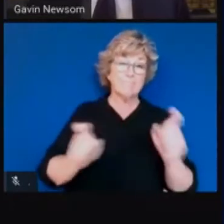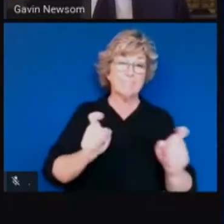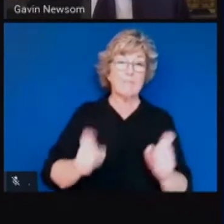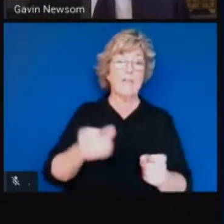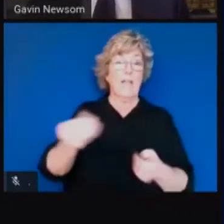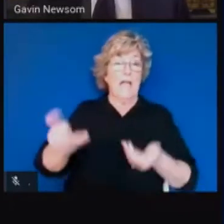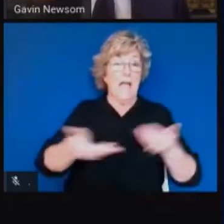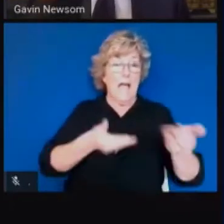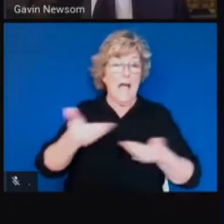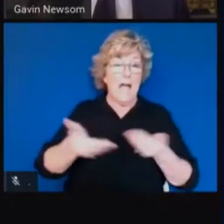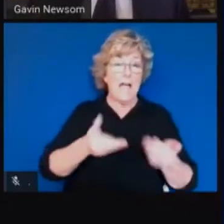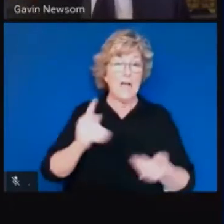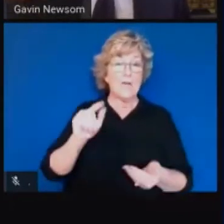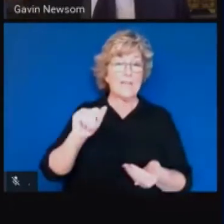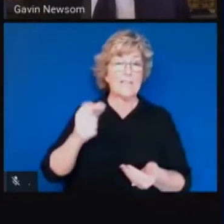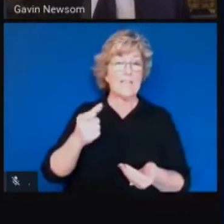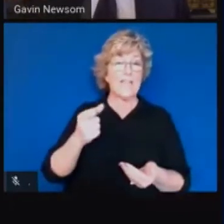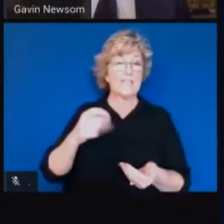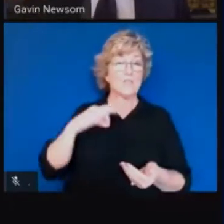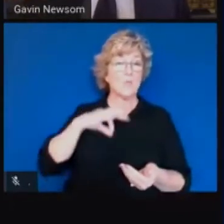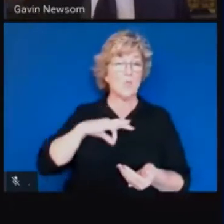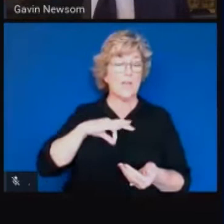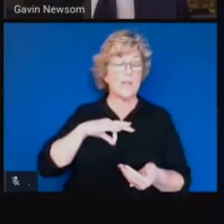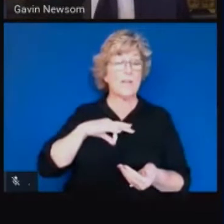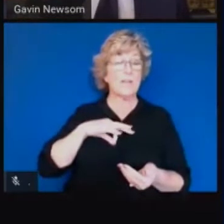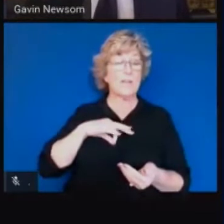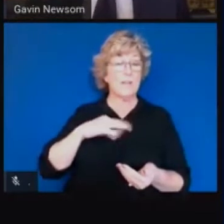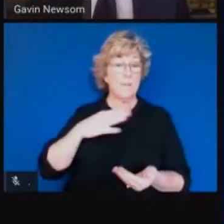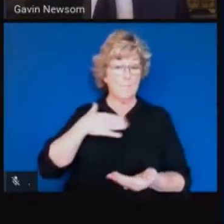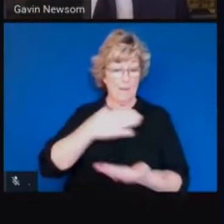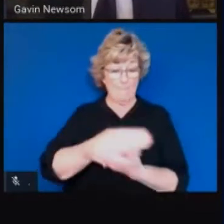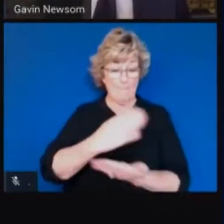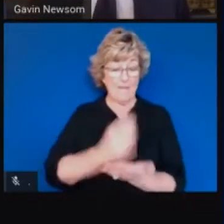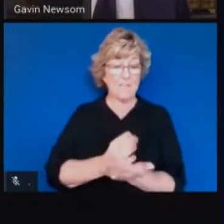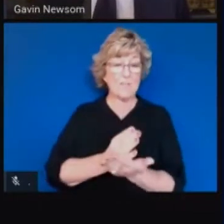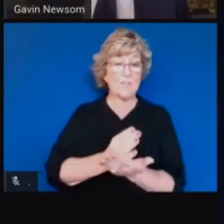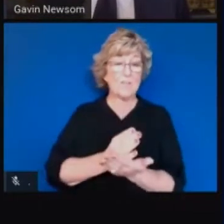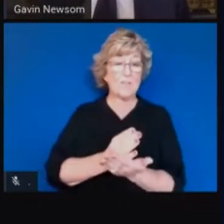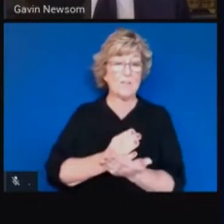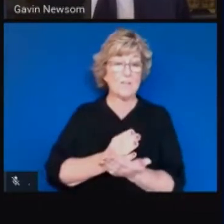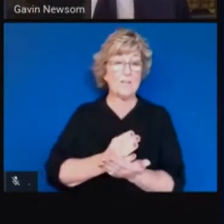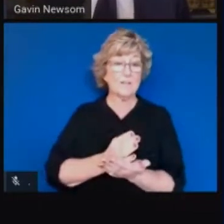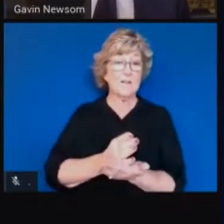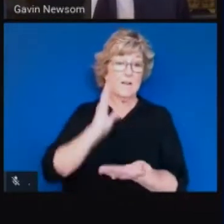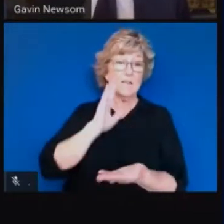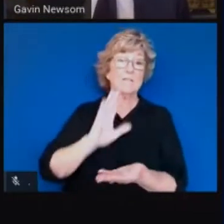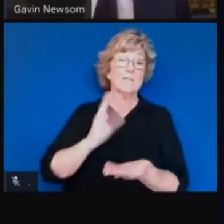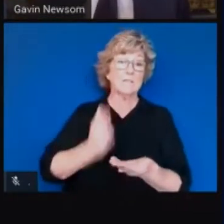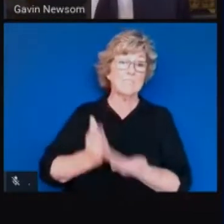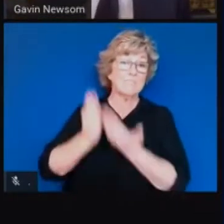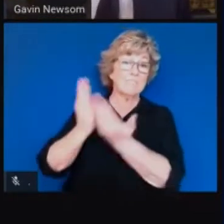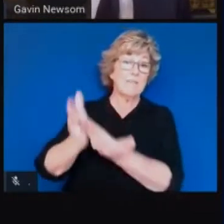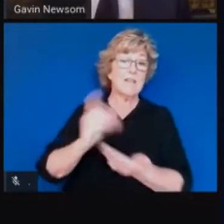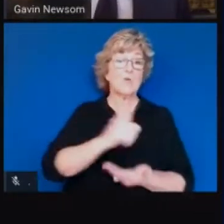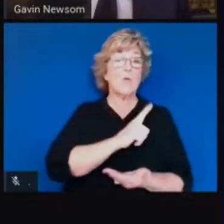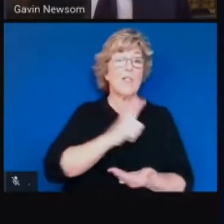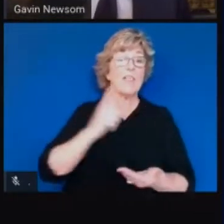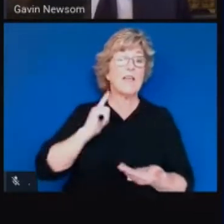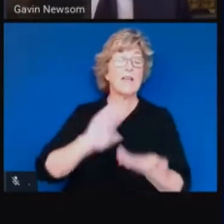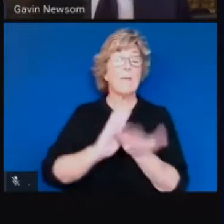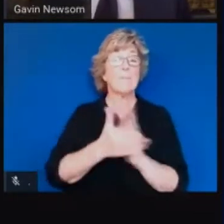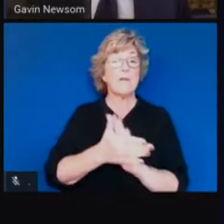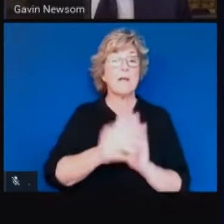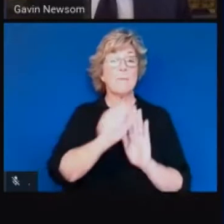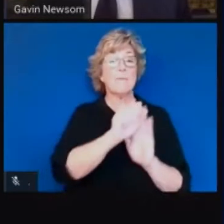credits that we've done for business. That's what the state's done. And my budget that's literally at the printer, the budget that we'll submit to the legislature to become the state's